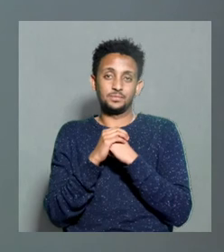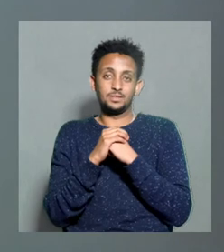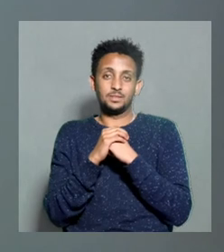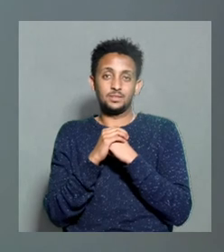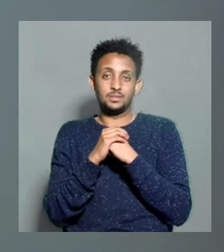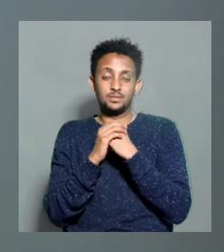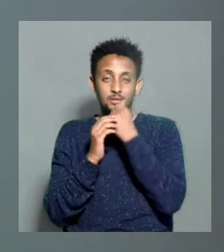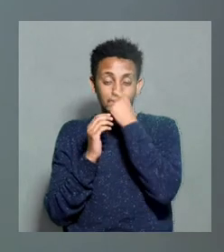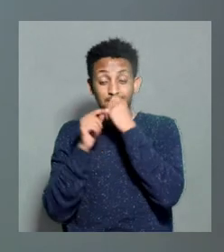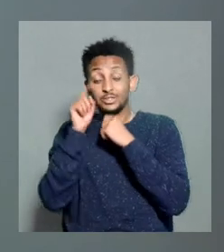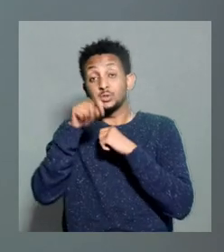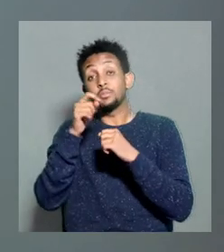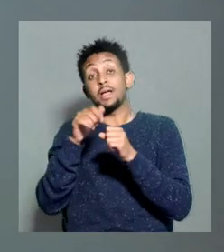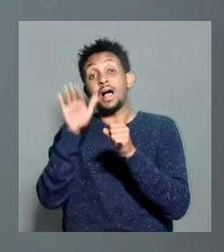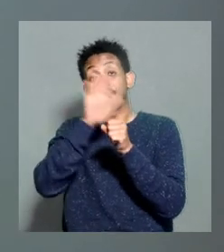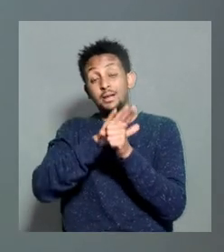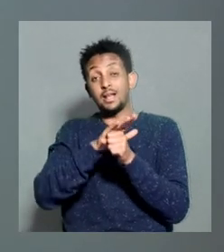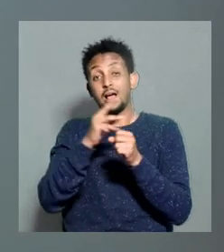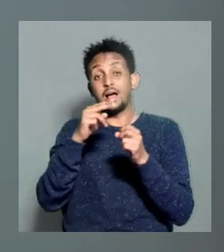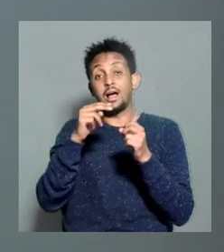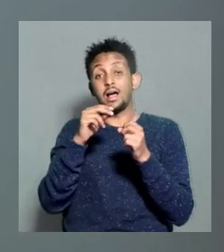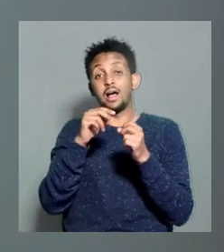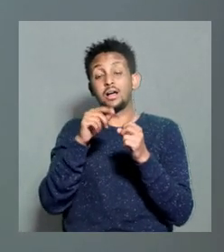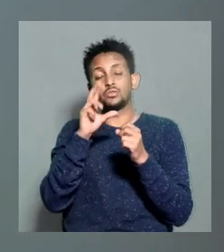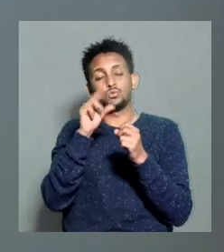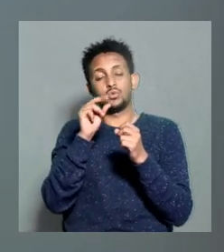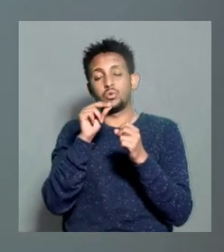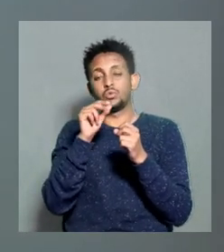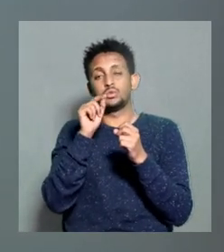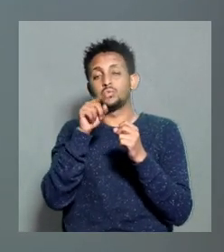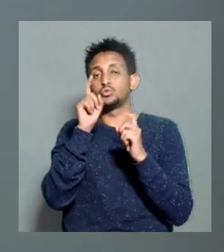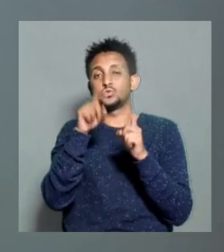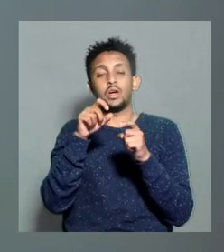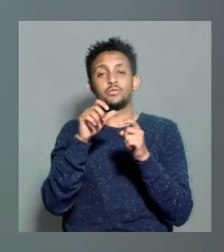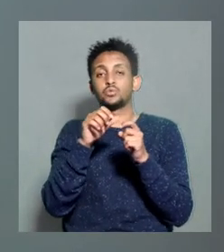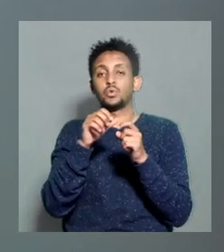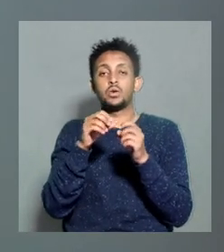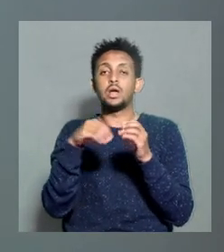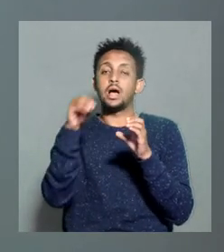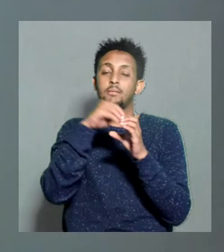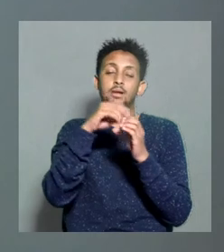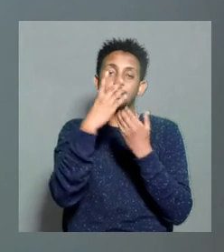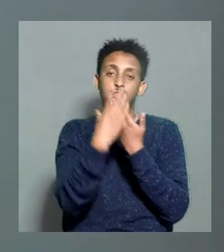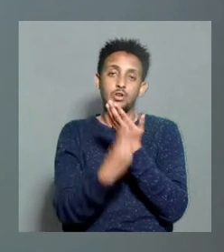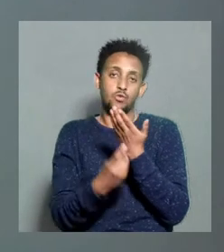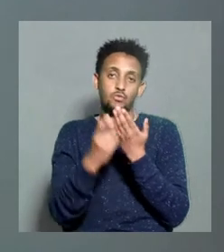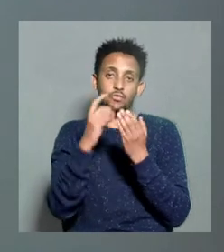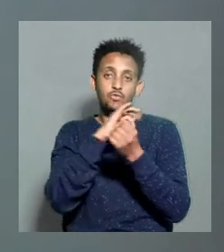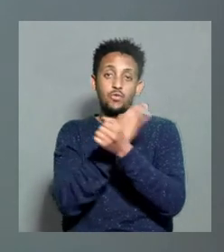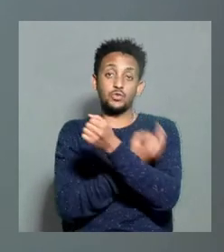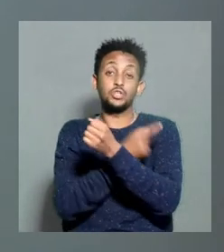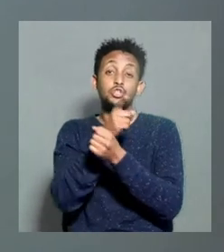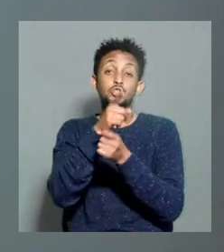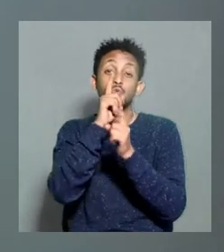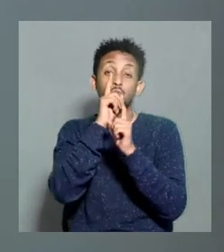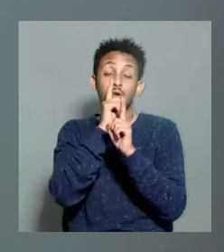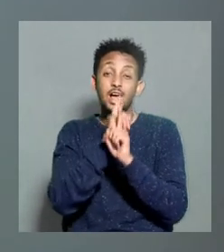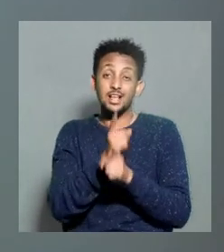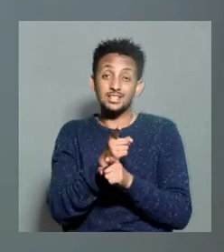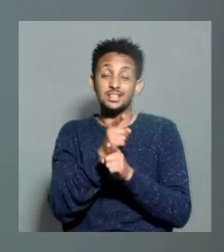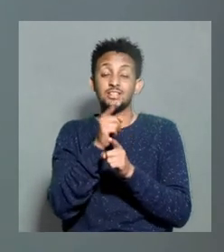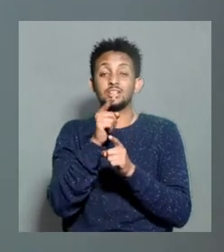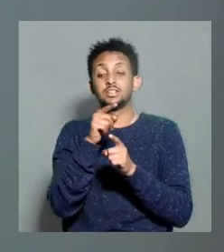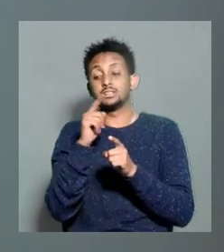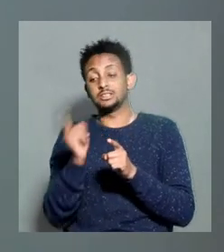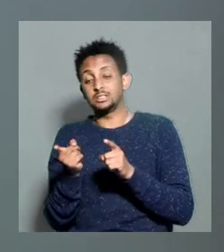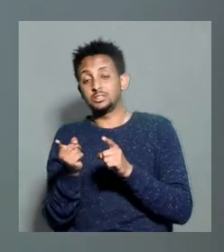says. Should we apply an upward force? No. We should have to apply a downward force. So your answer should be either this